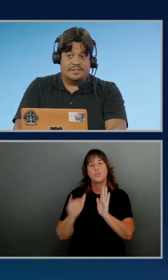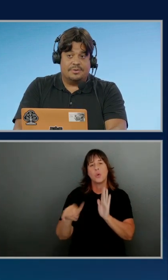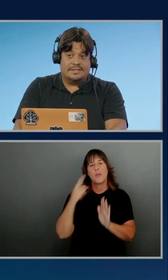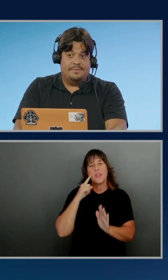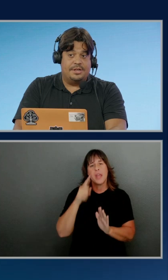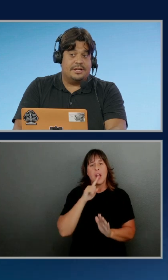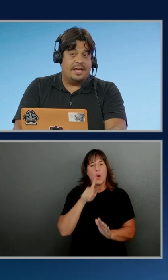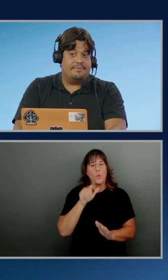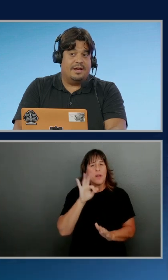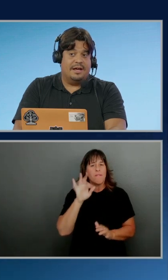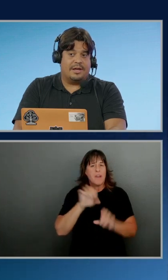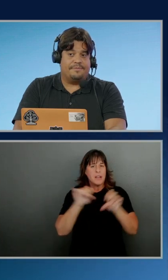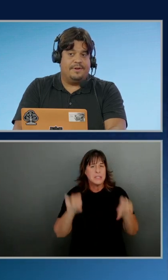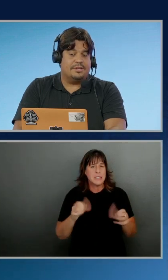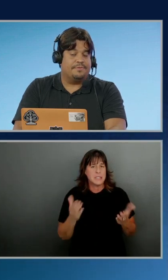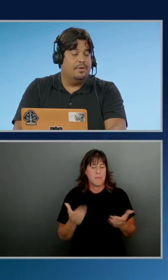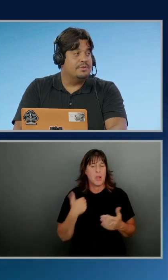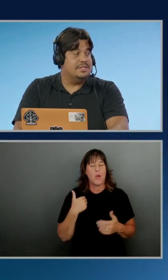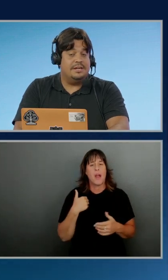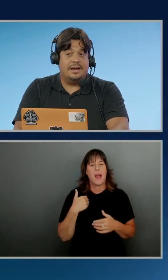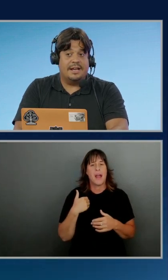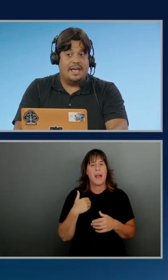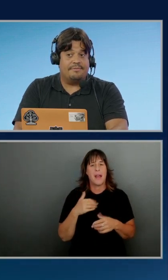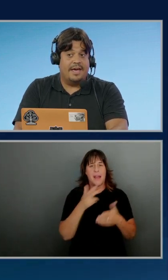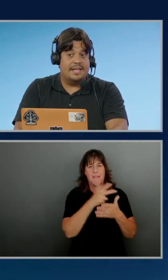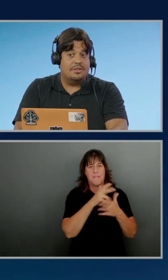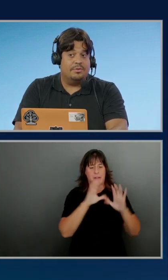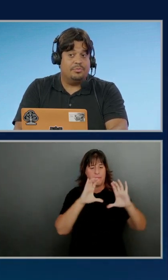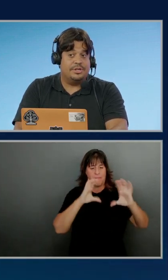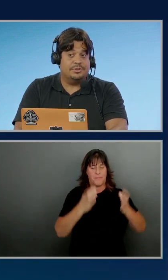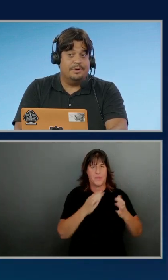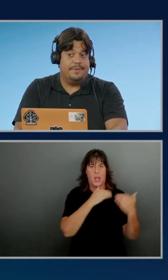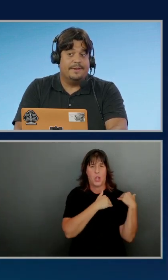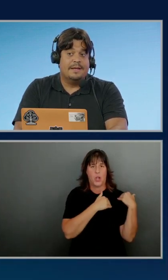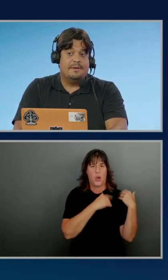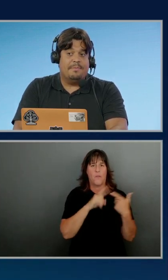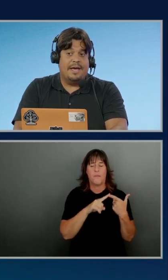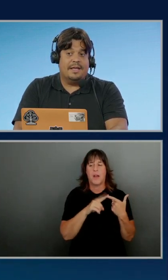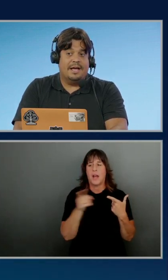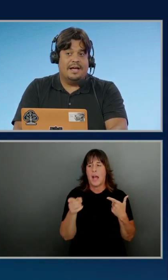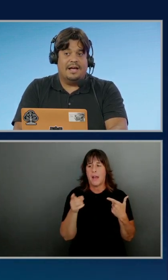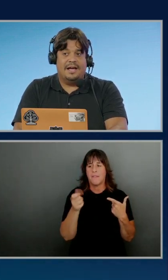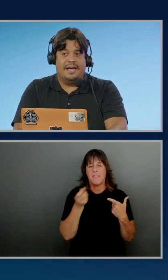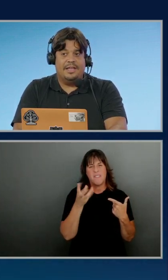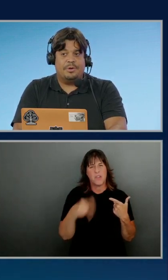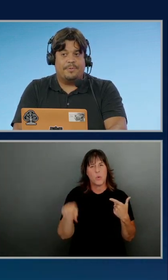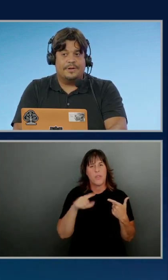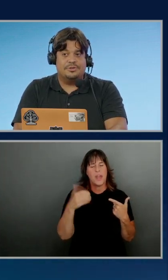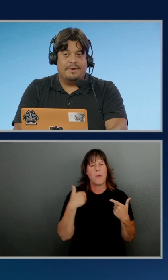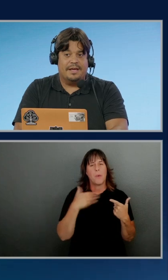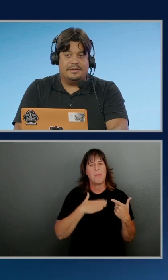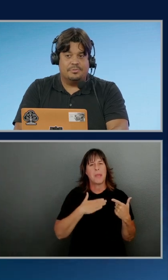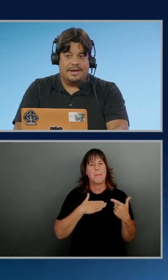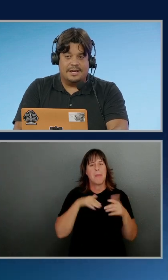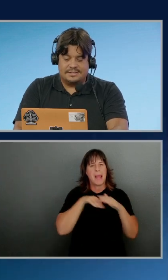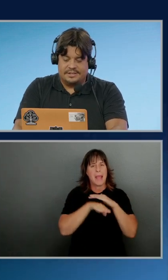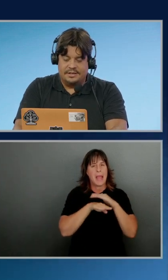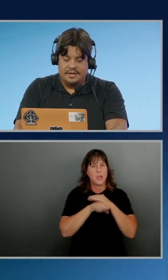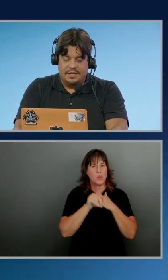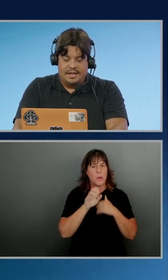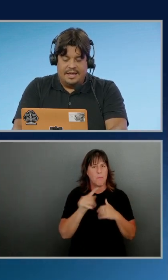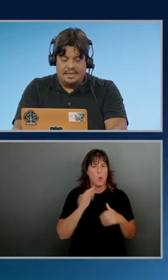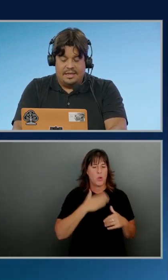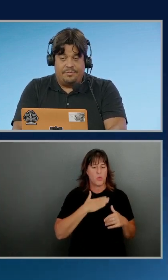system here. So as I mentioned, I have a fleet of nodes here, and I have a head node, which will be my entry port to my